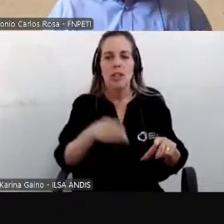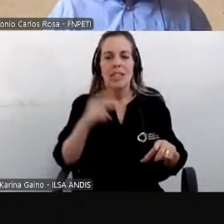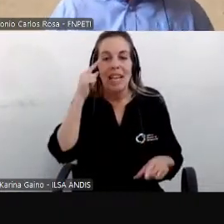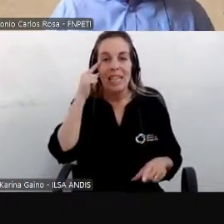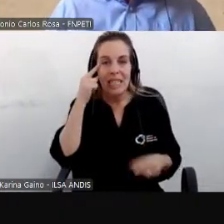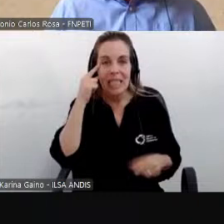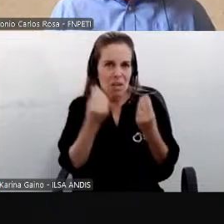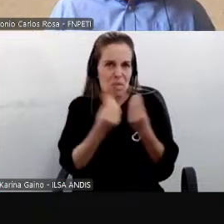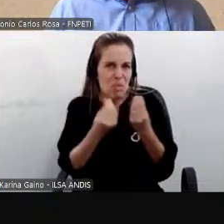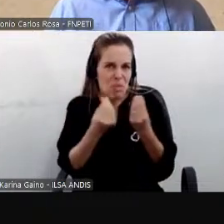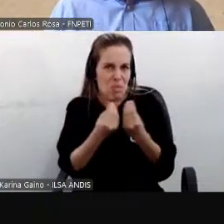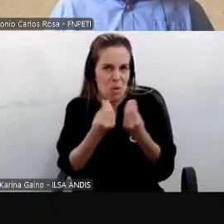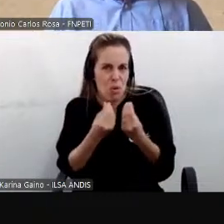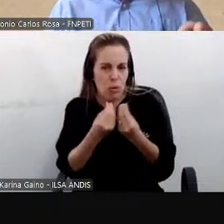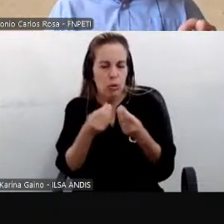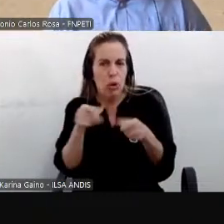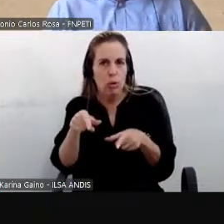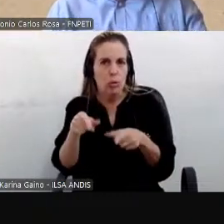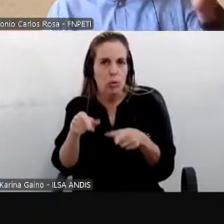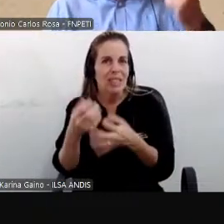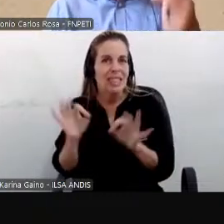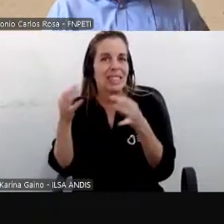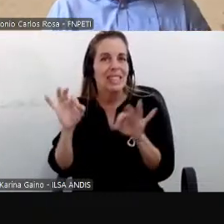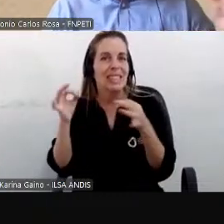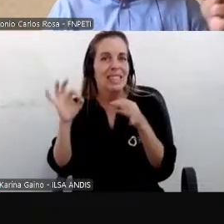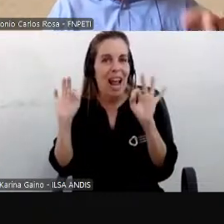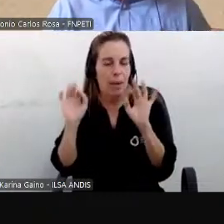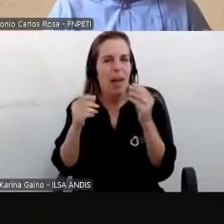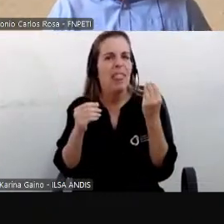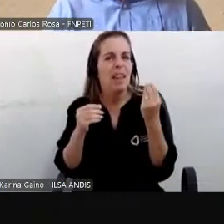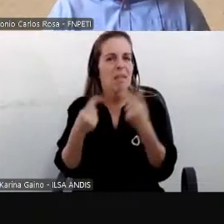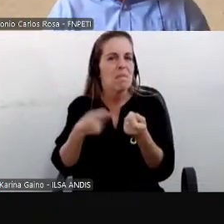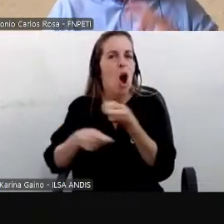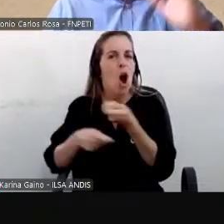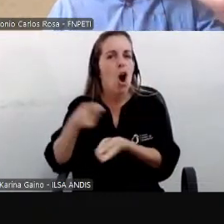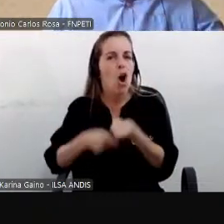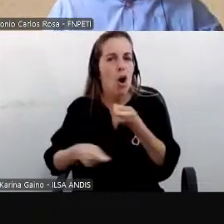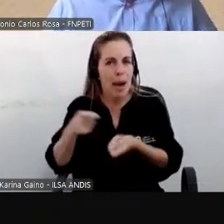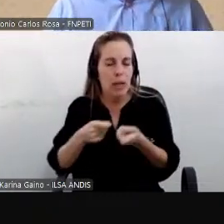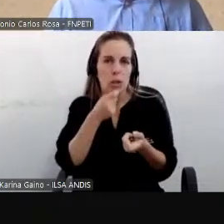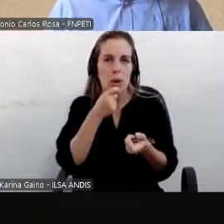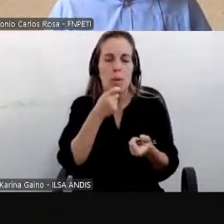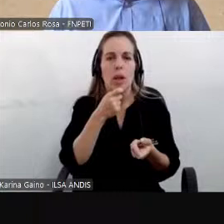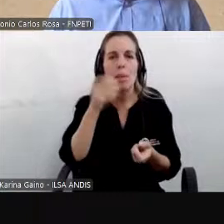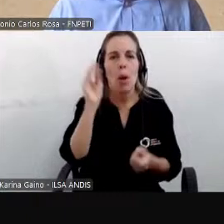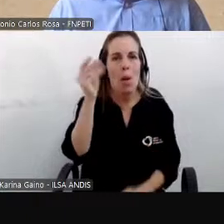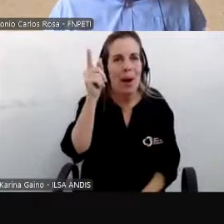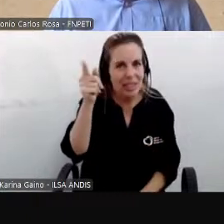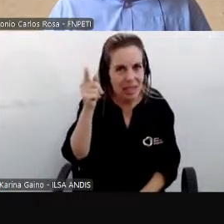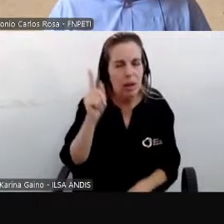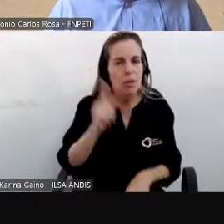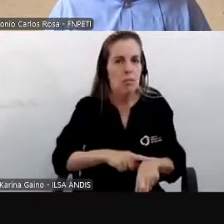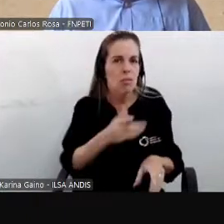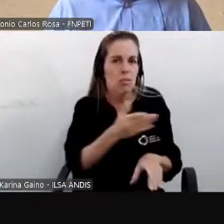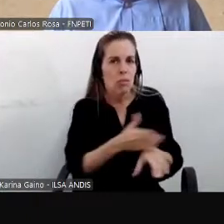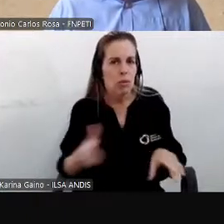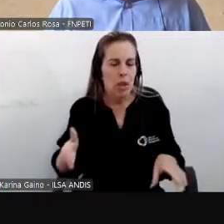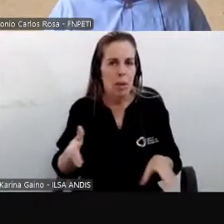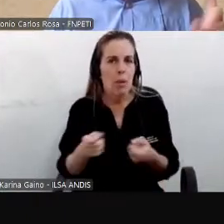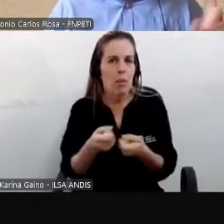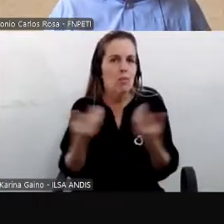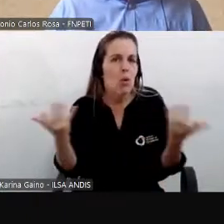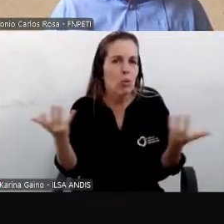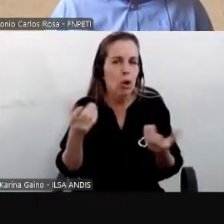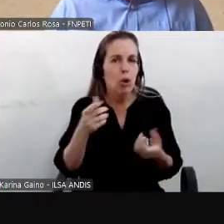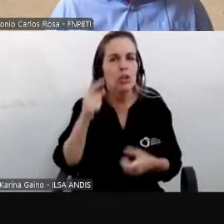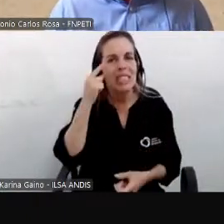you can see that there are many Chinese that are rescued from slave labor in the trade sector. In Rio de